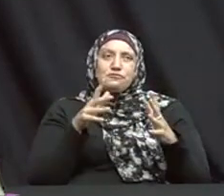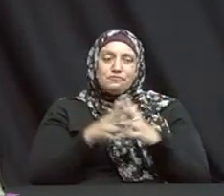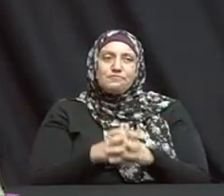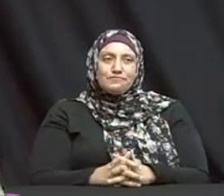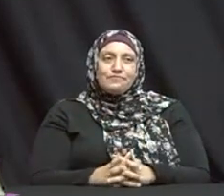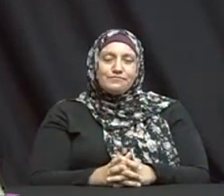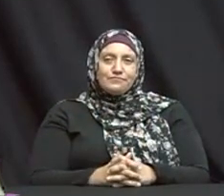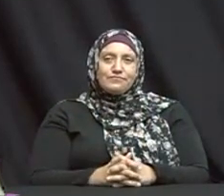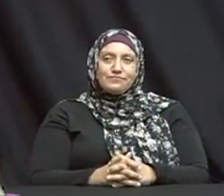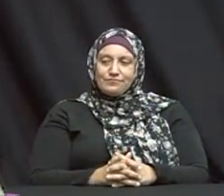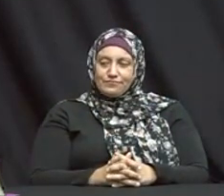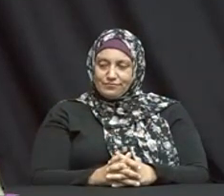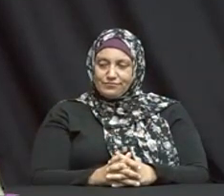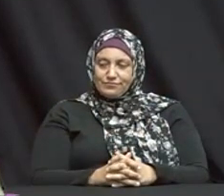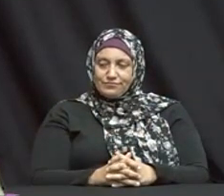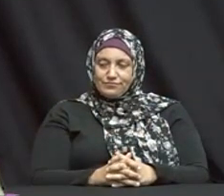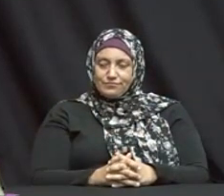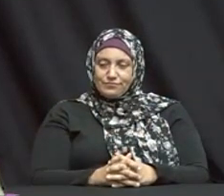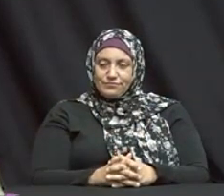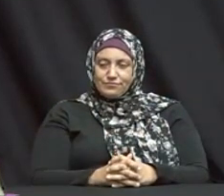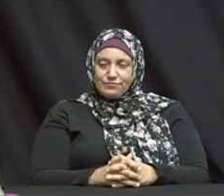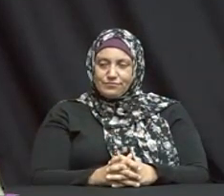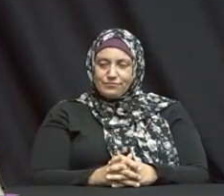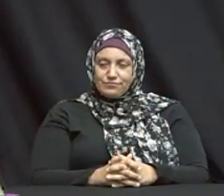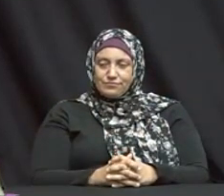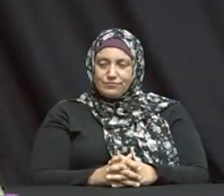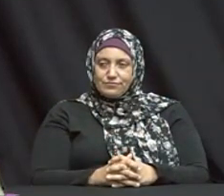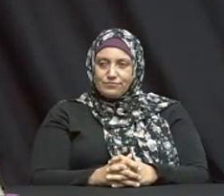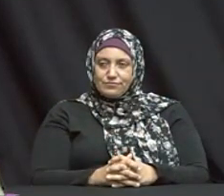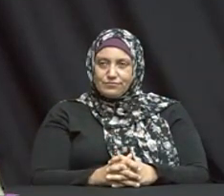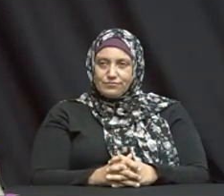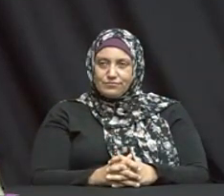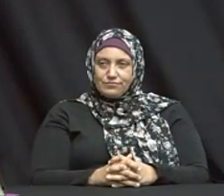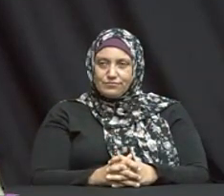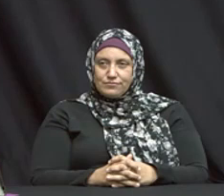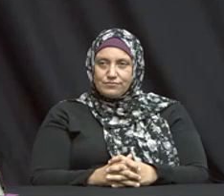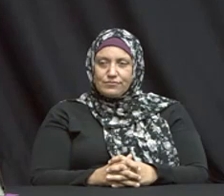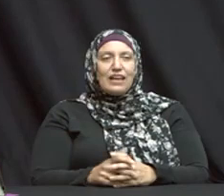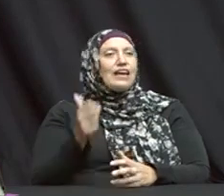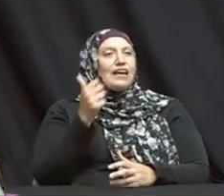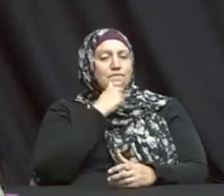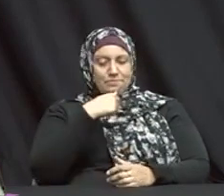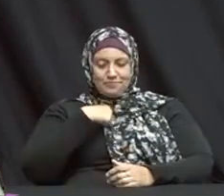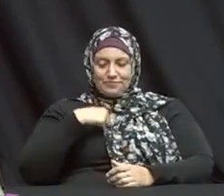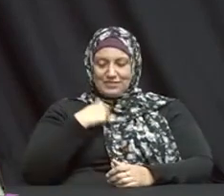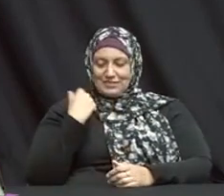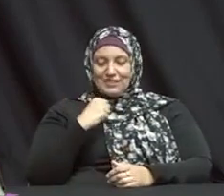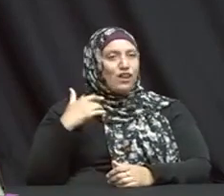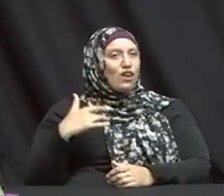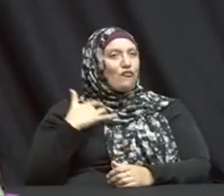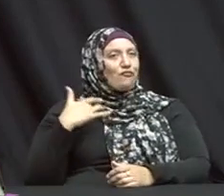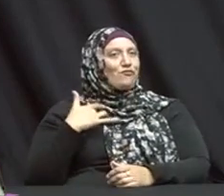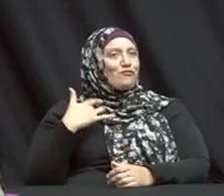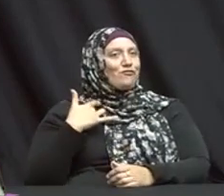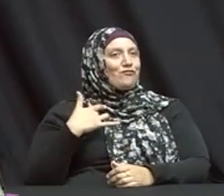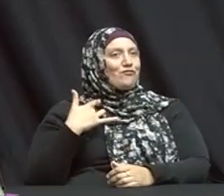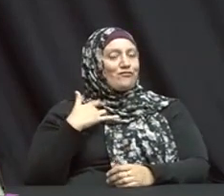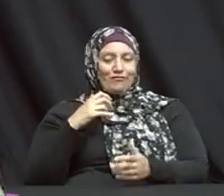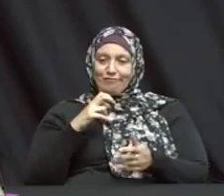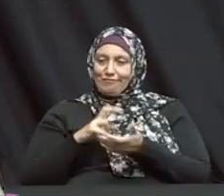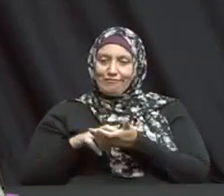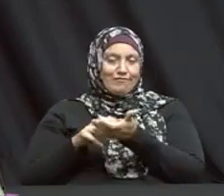If it's occurring in a family setting while the testator is still alive, yes. If post-death there